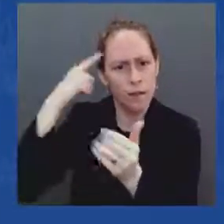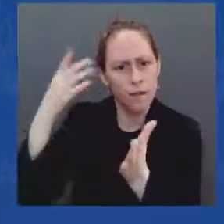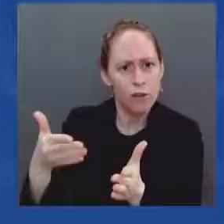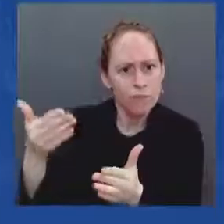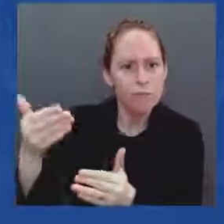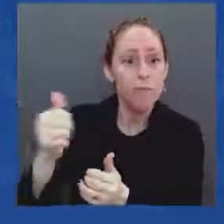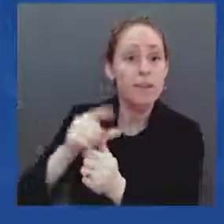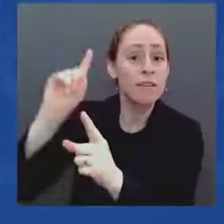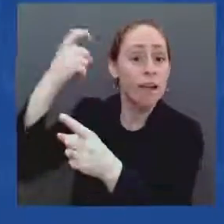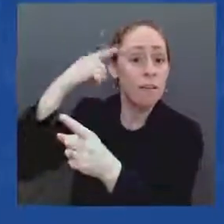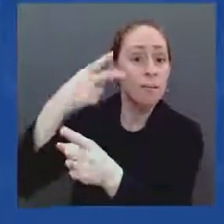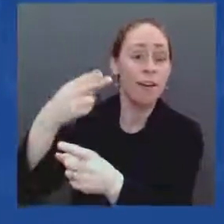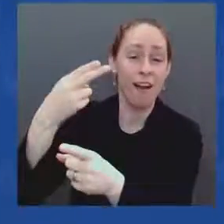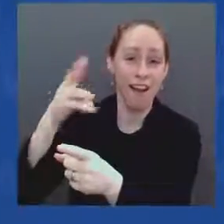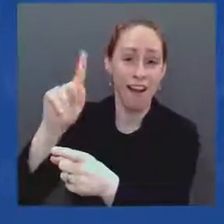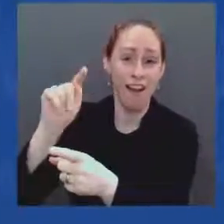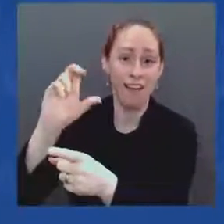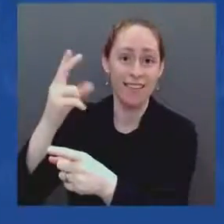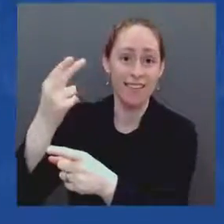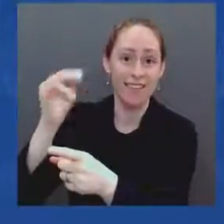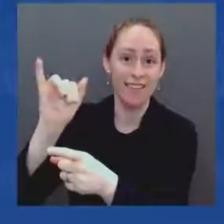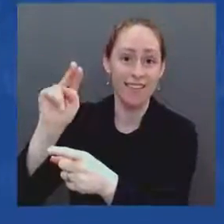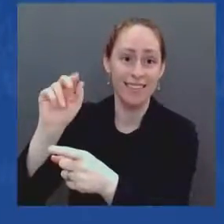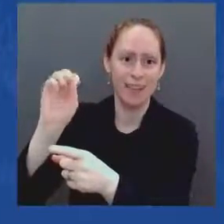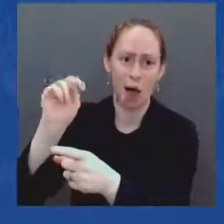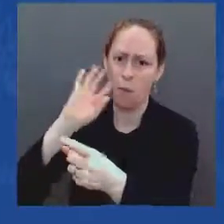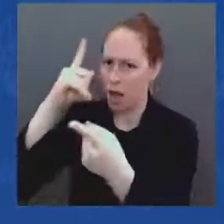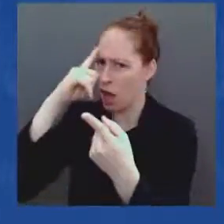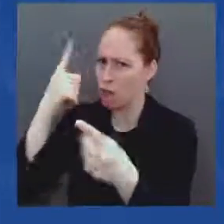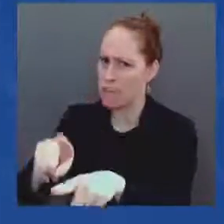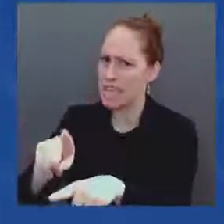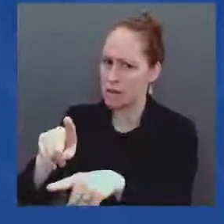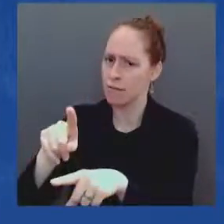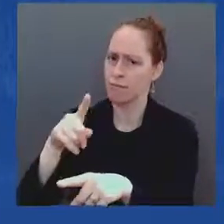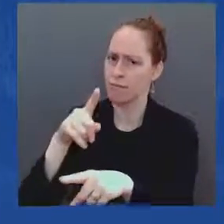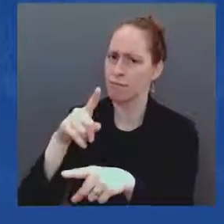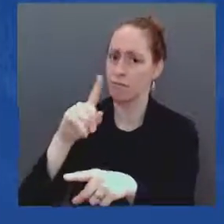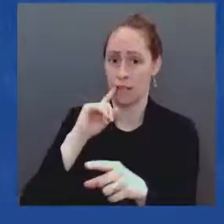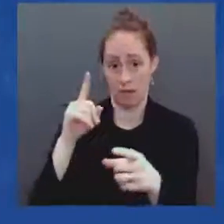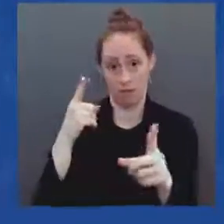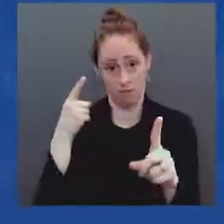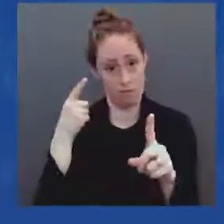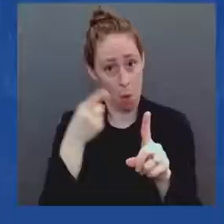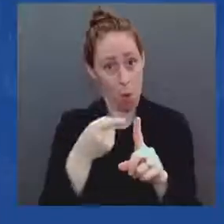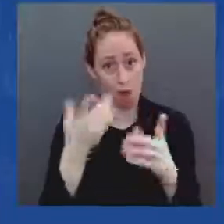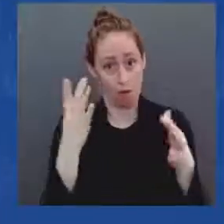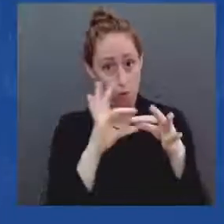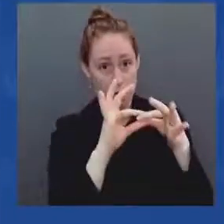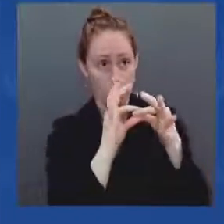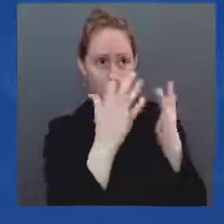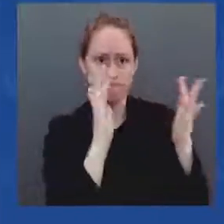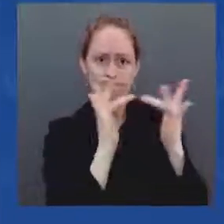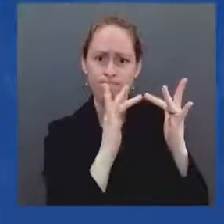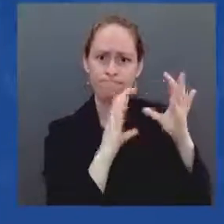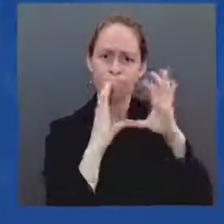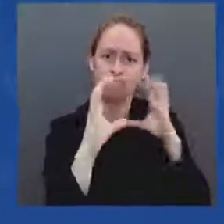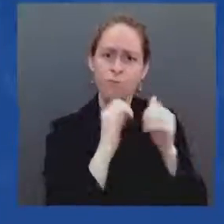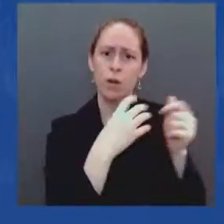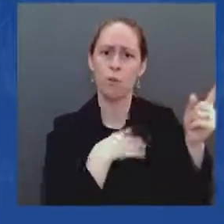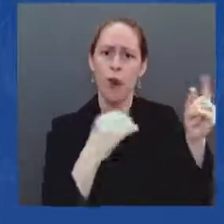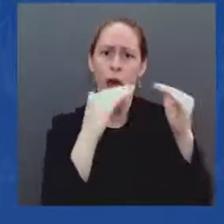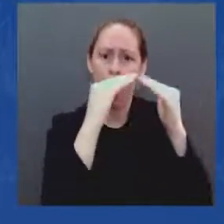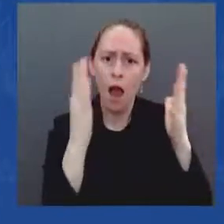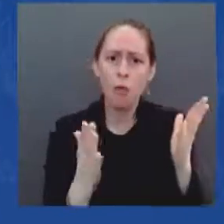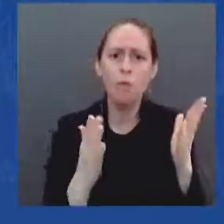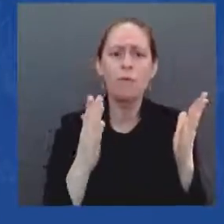Association has with this administration and with each of you personally is extremely important and existentially important,